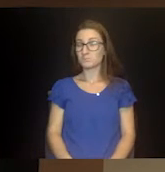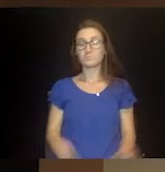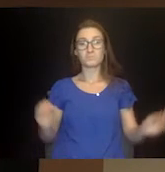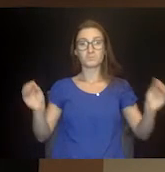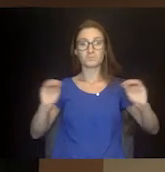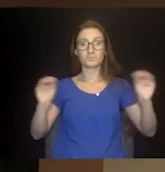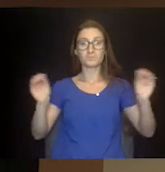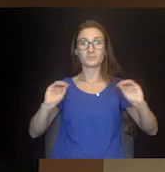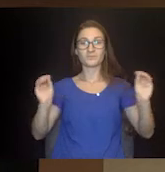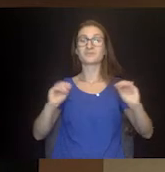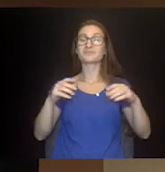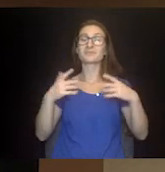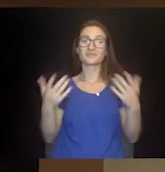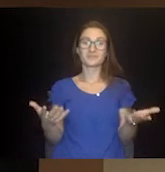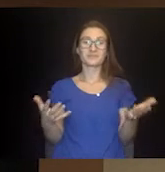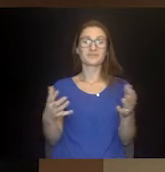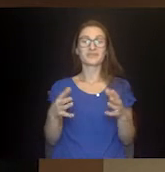it?